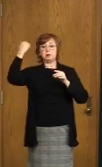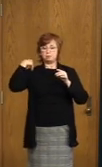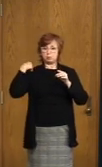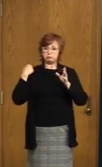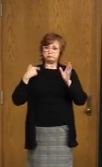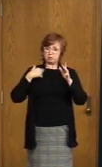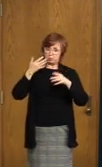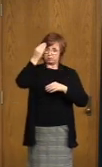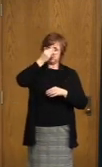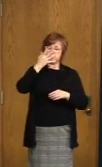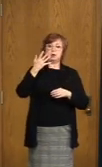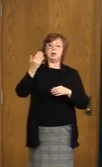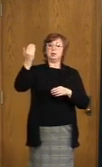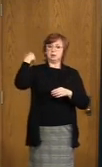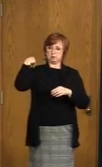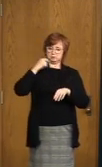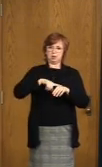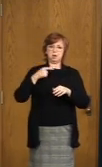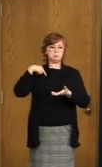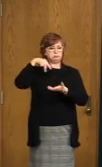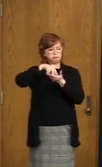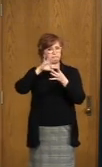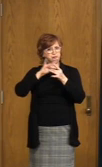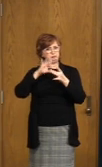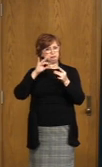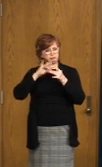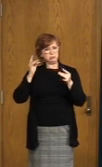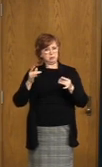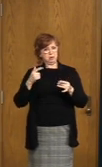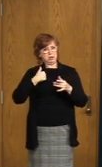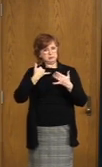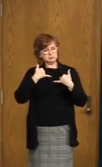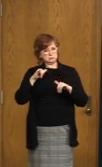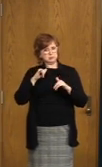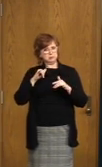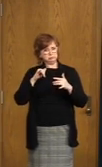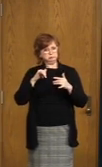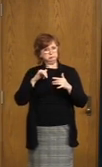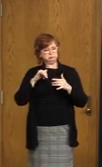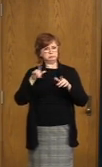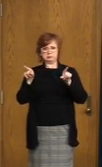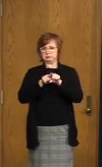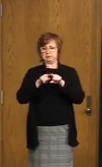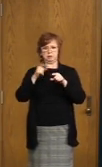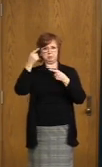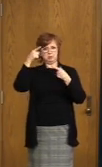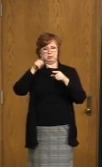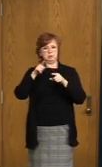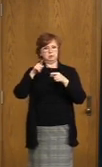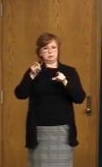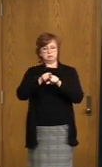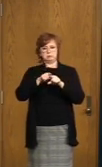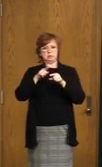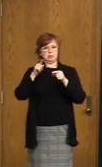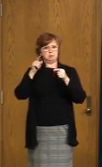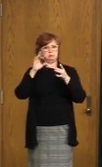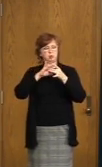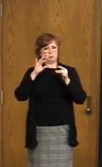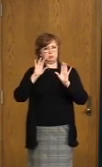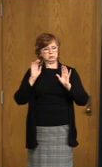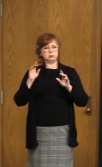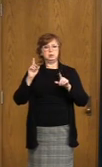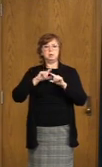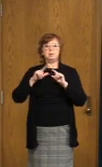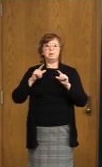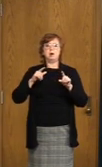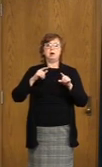I stand by the comments that I made with respect to the protest that we saw this weekend that was moved away from a public institution